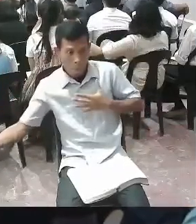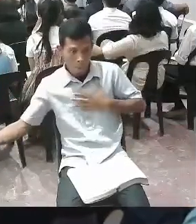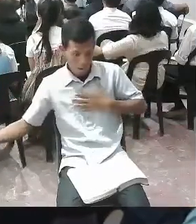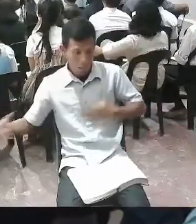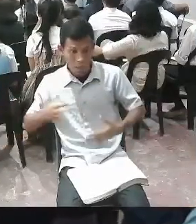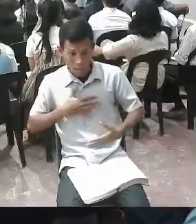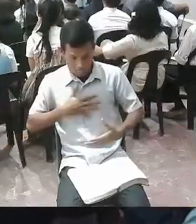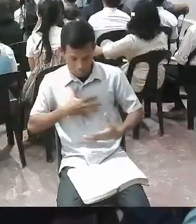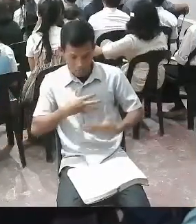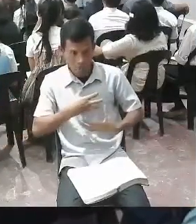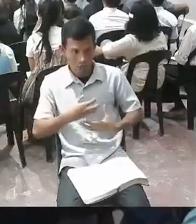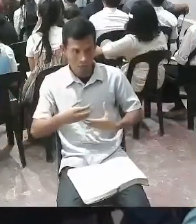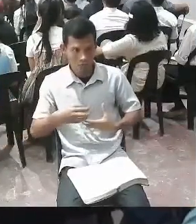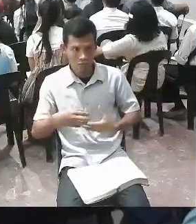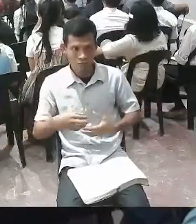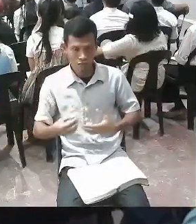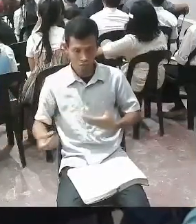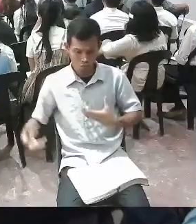righteousness.